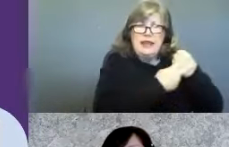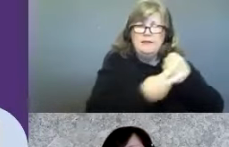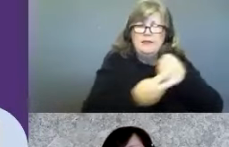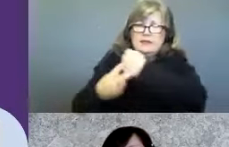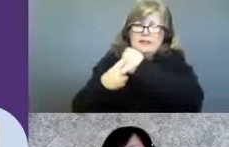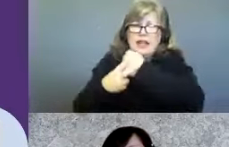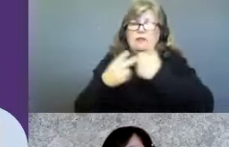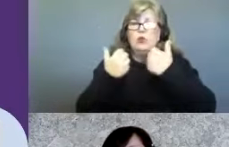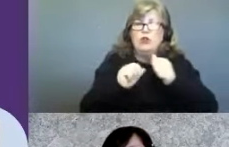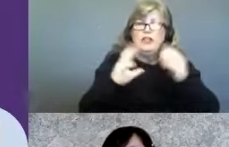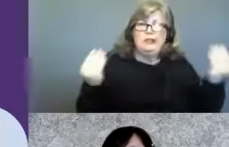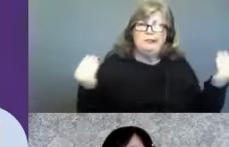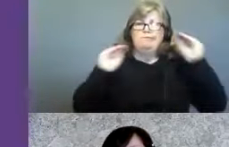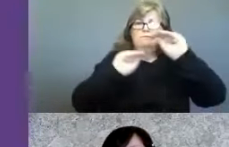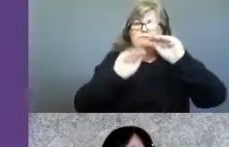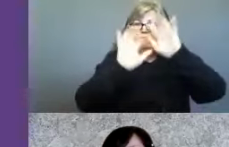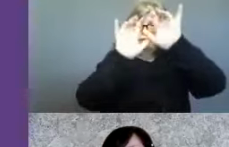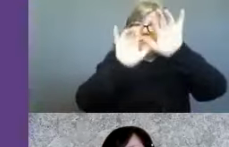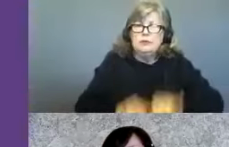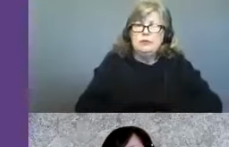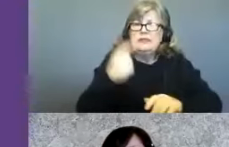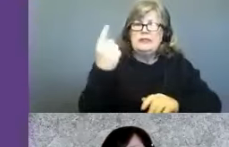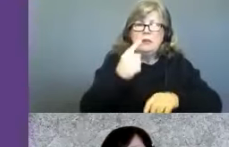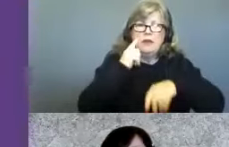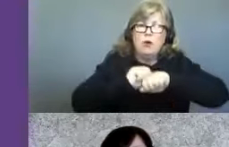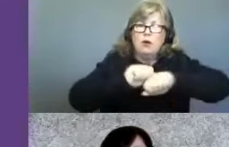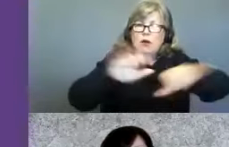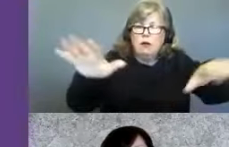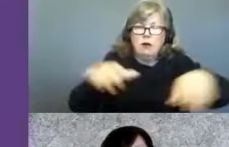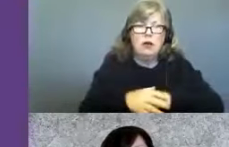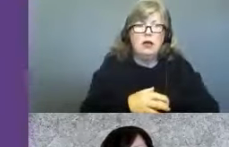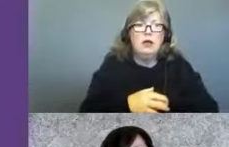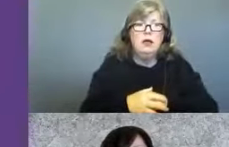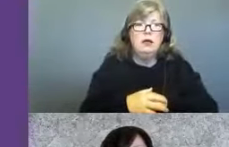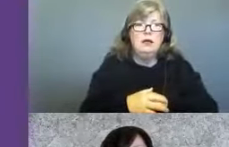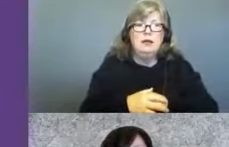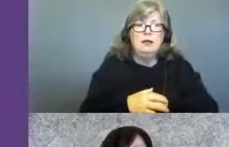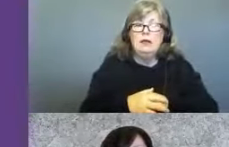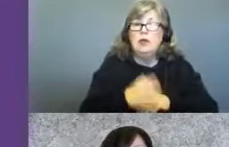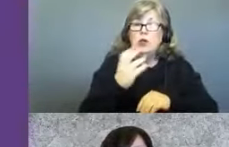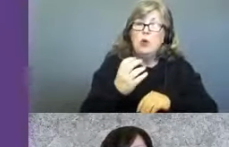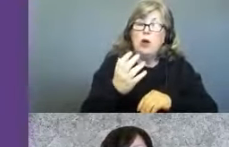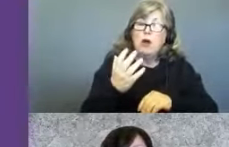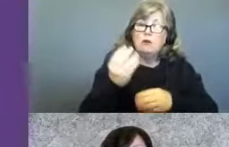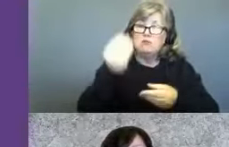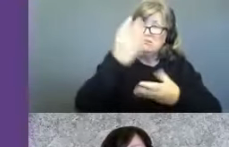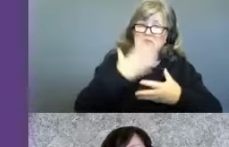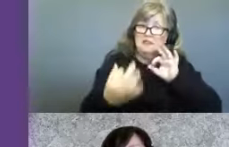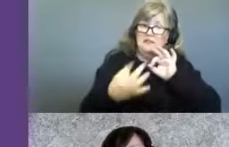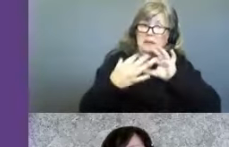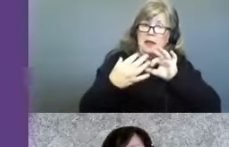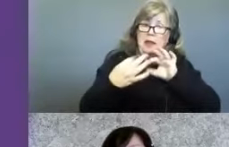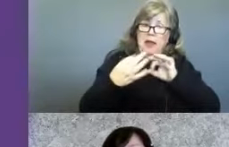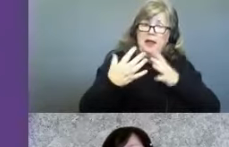was a lot to address. And once again, if you want to let us know how we did, we're going to do a